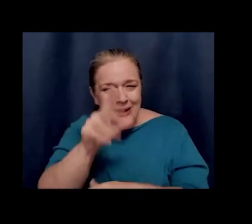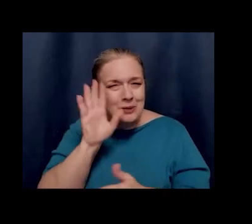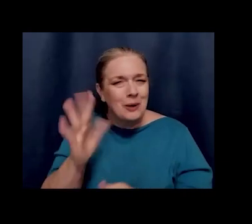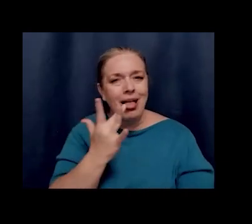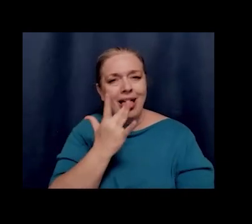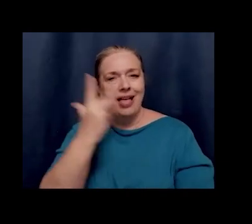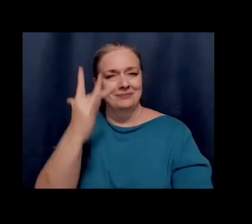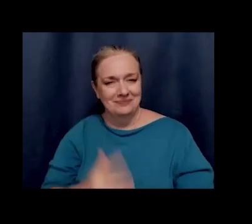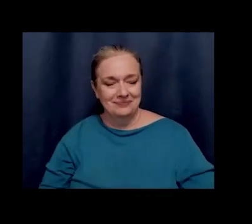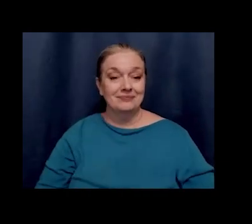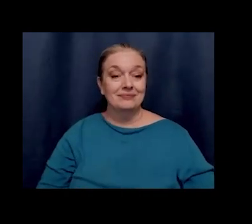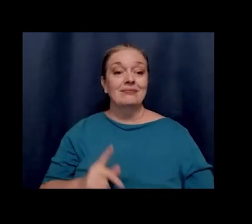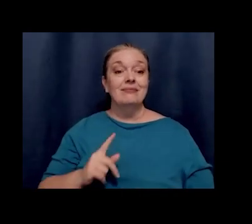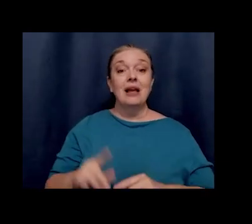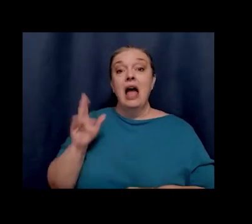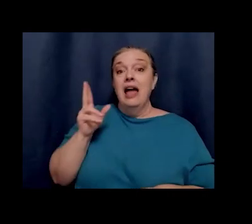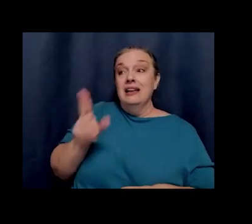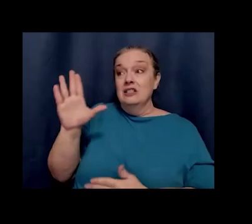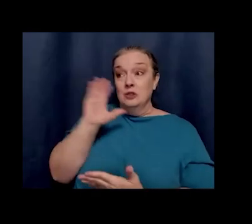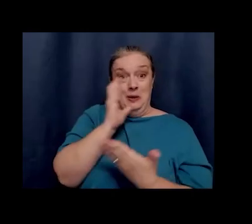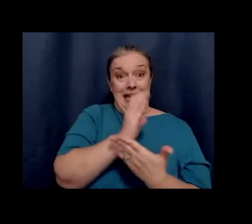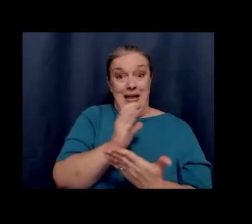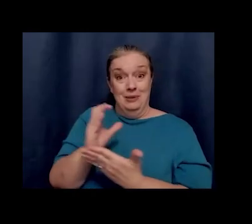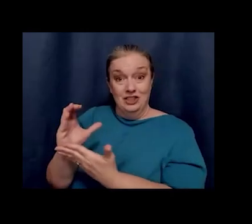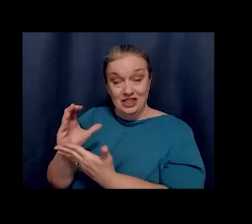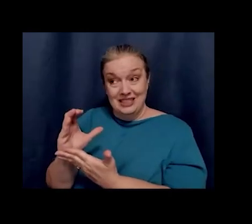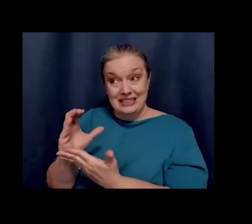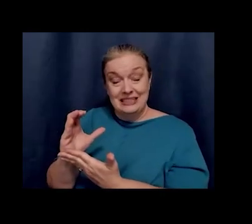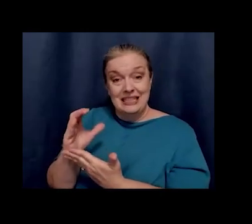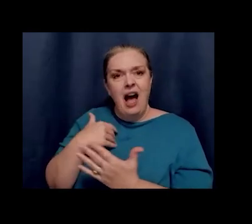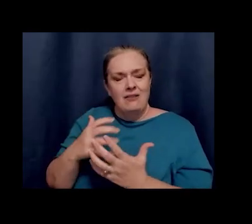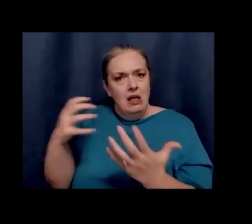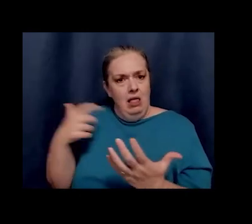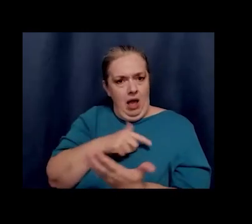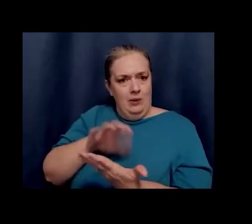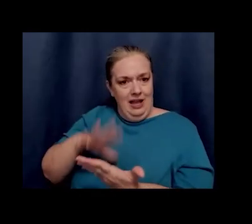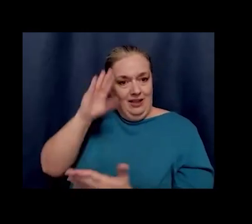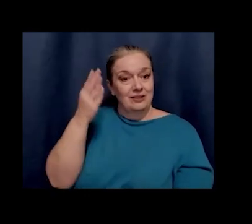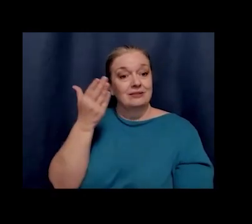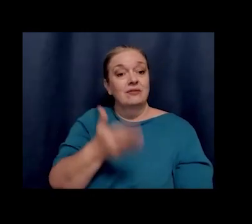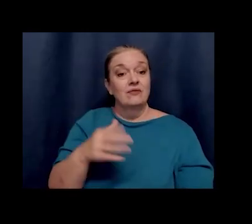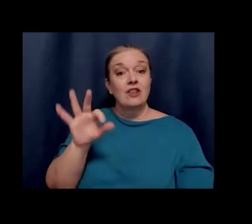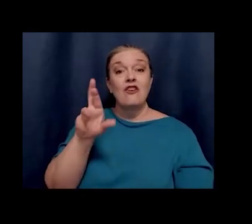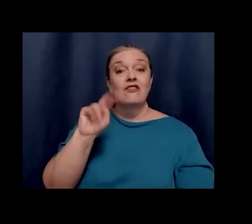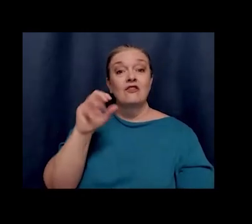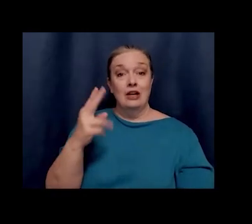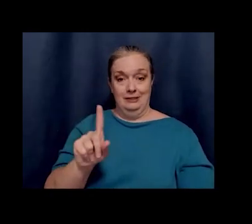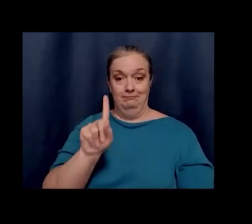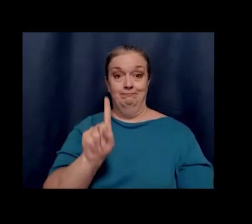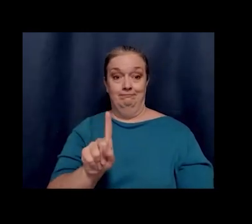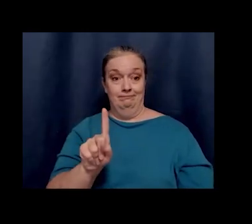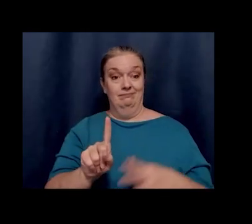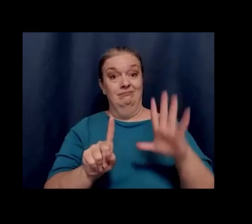images of these artists and their spaces also have much to teach us. Here, French stands next to a full-scale clay